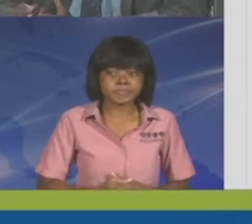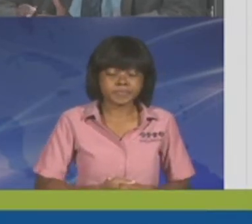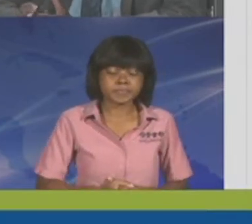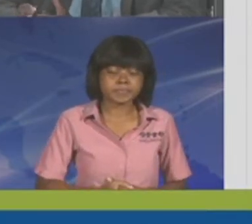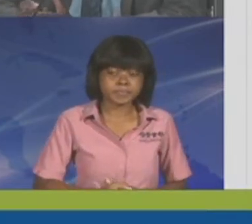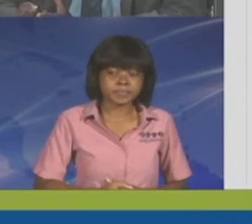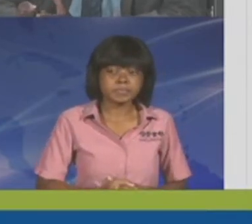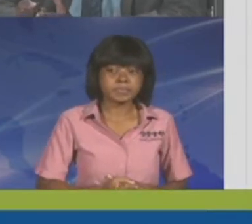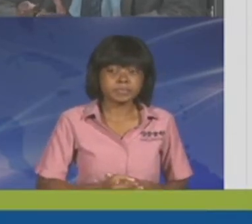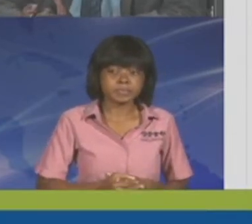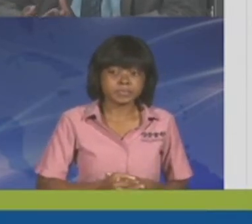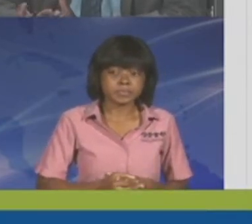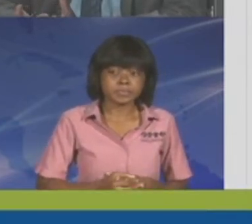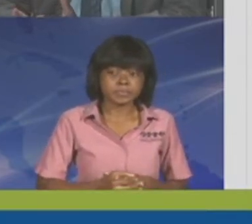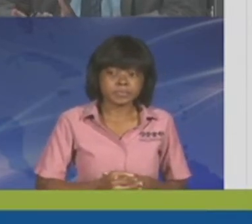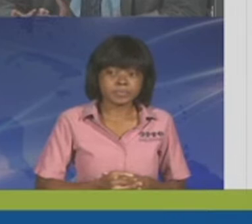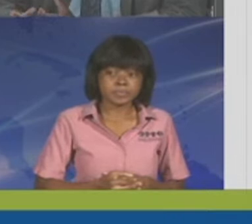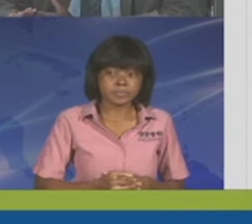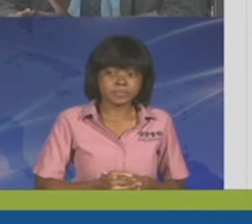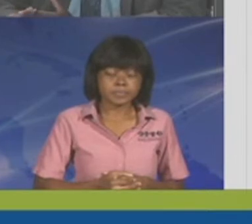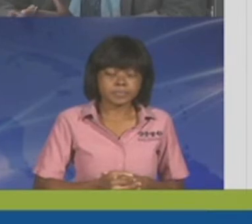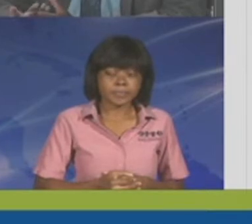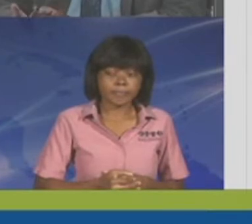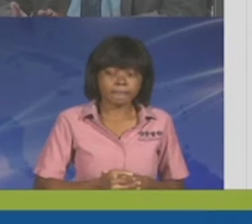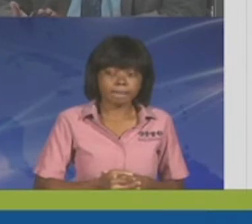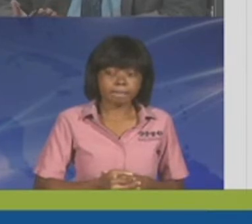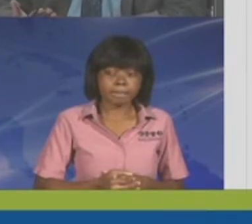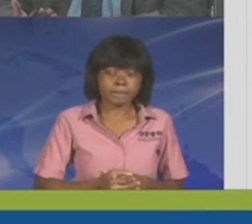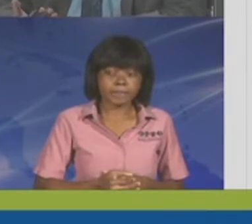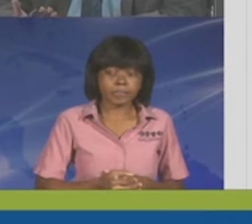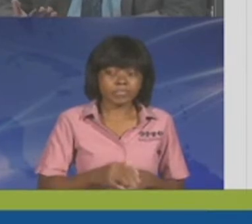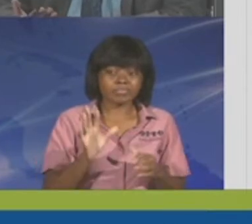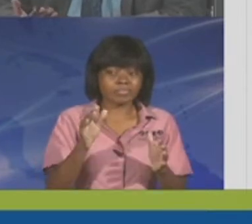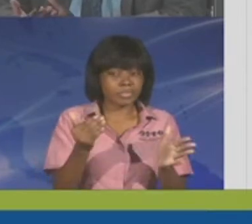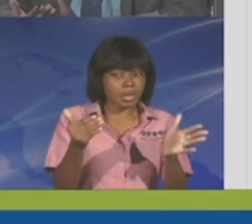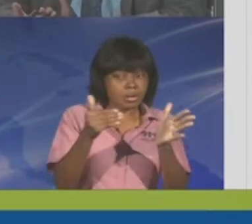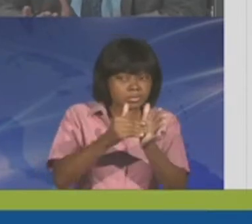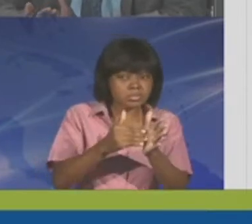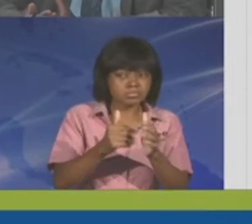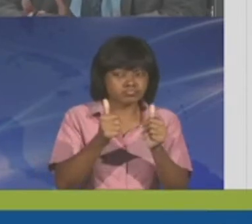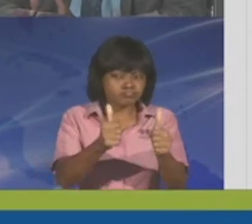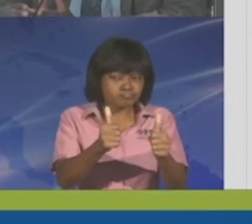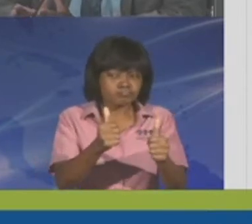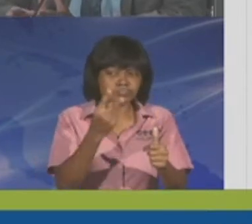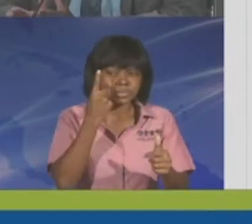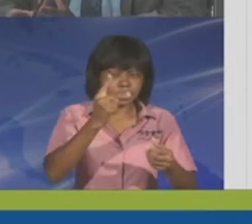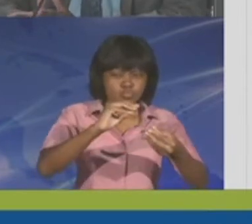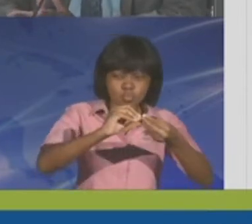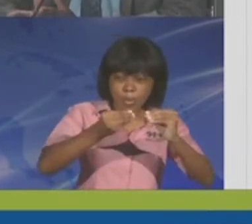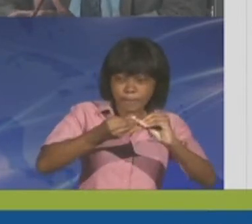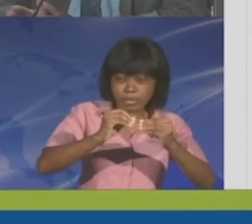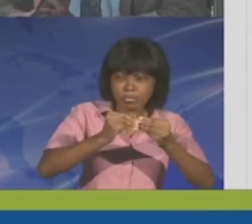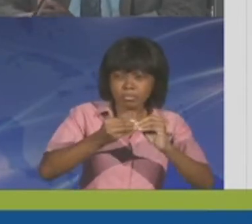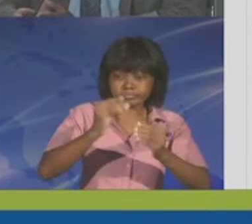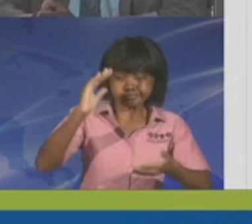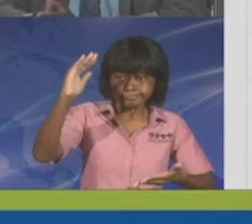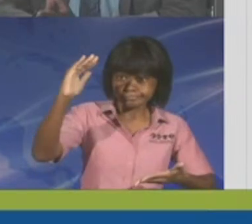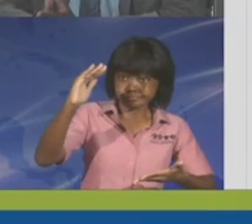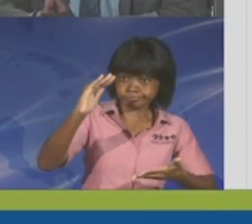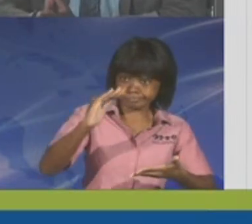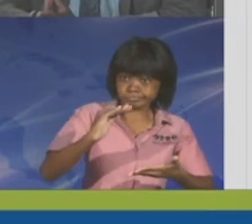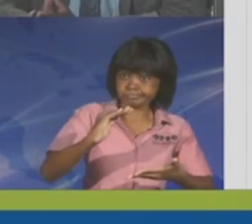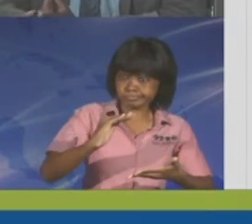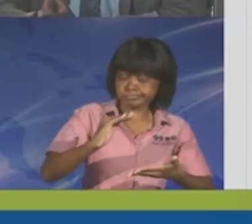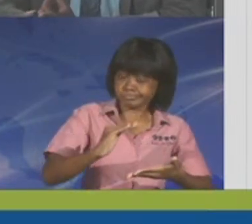for COVID-19 when they are swabbed. So this is again an encouraging trend towards lower numbers and hopefully a